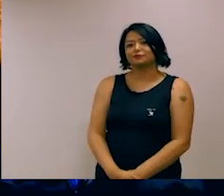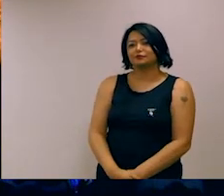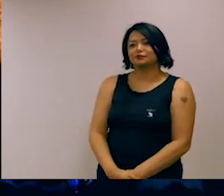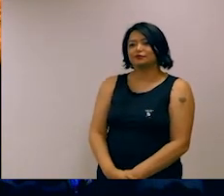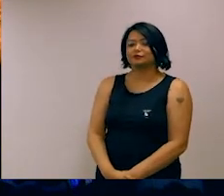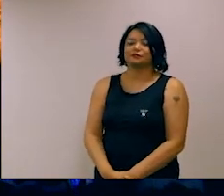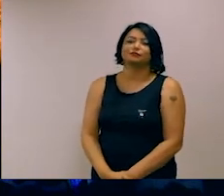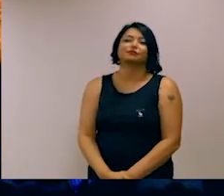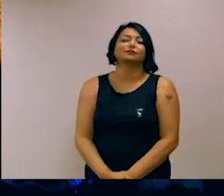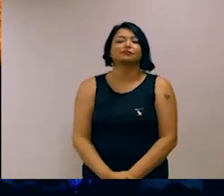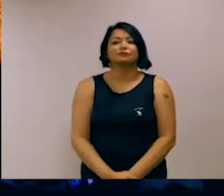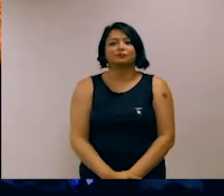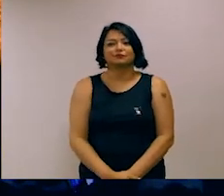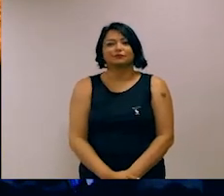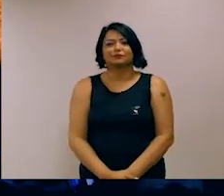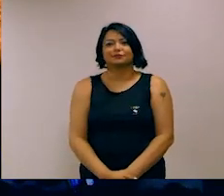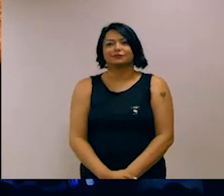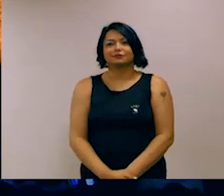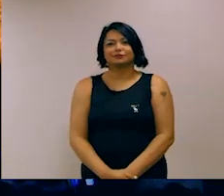Great.